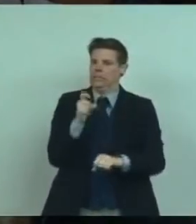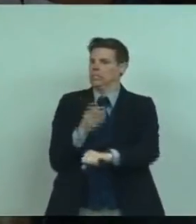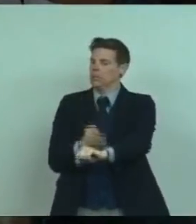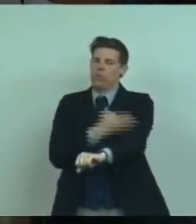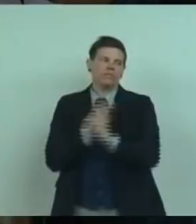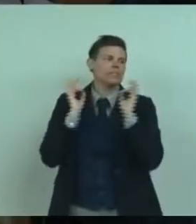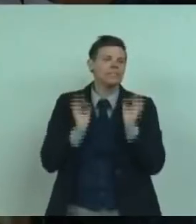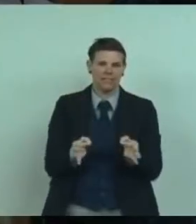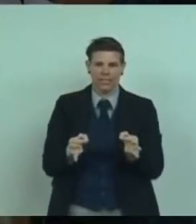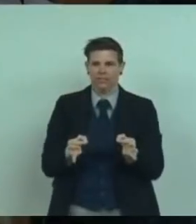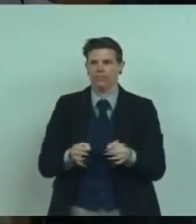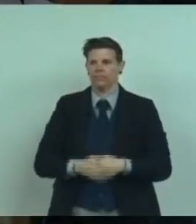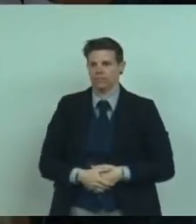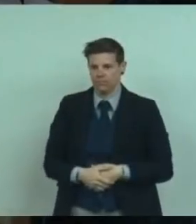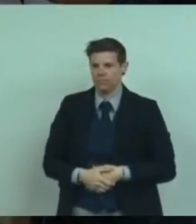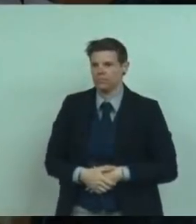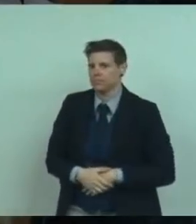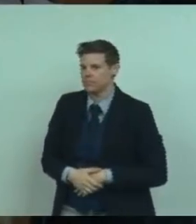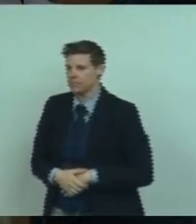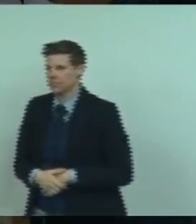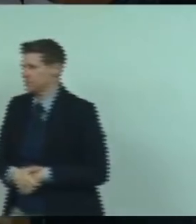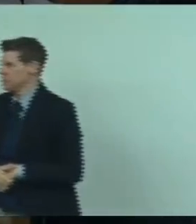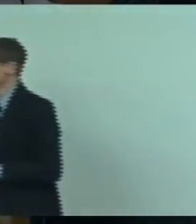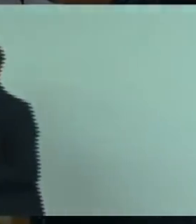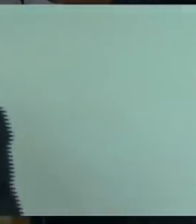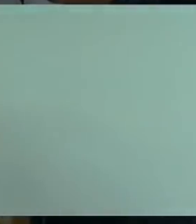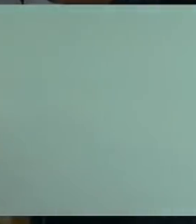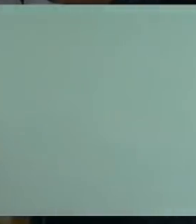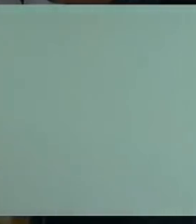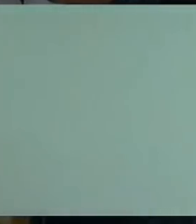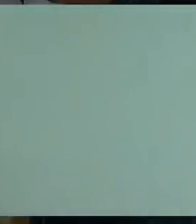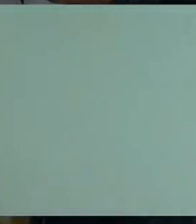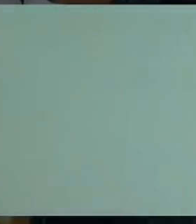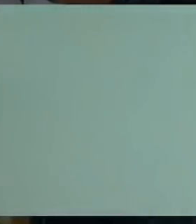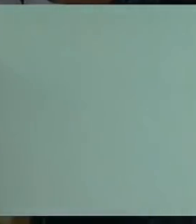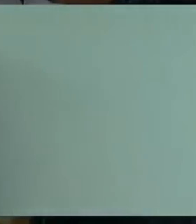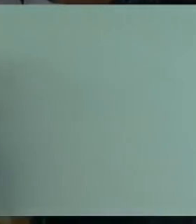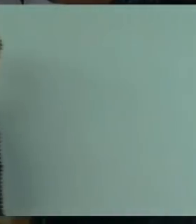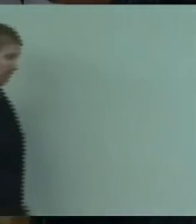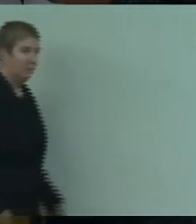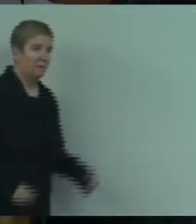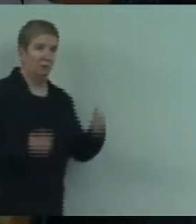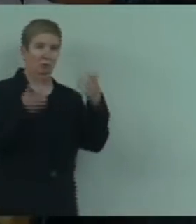All right, Dan, I'm going to try and come back to you. Do I have Dan?